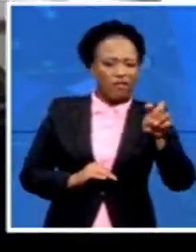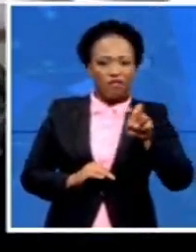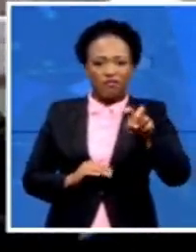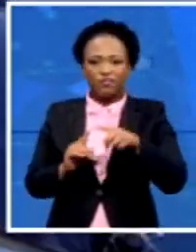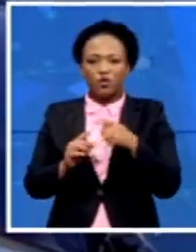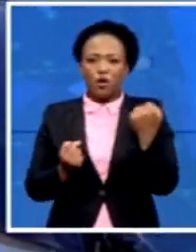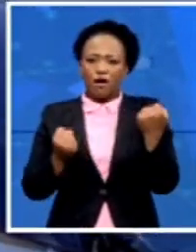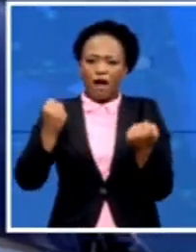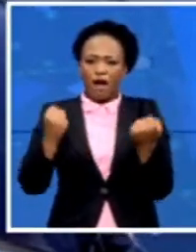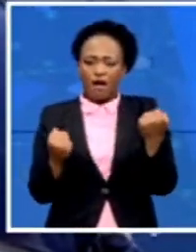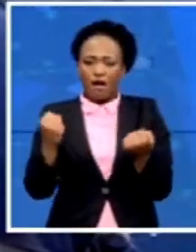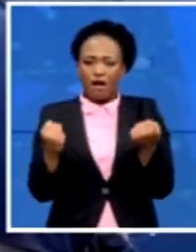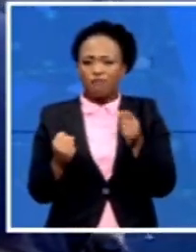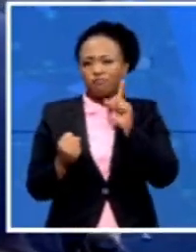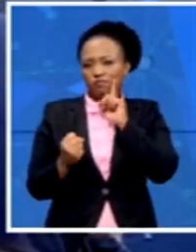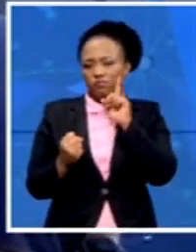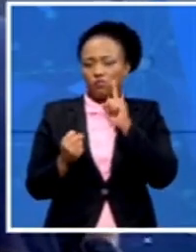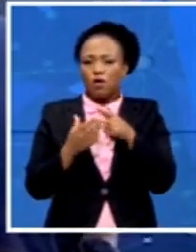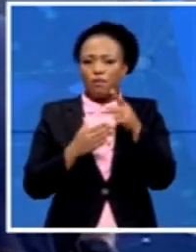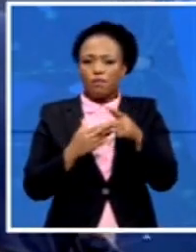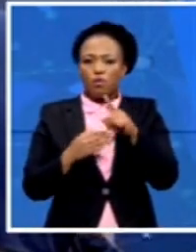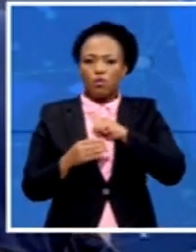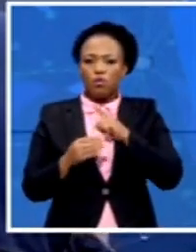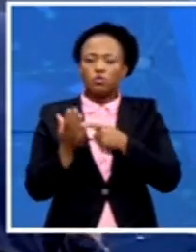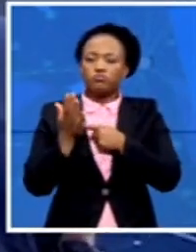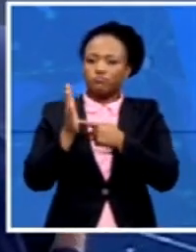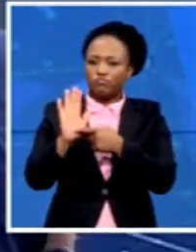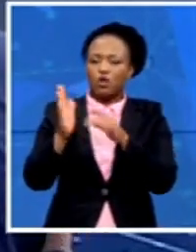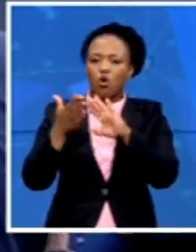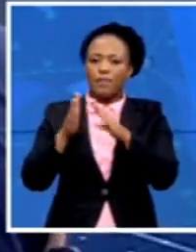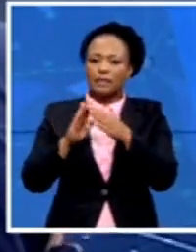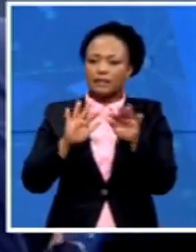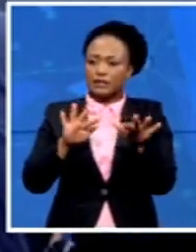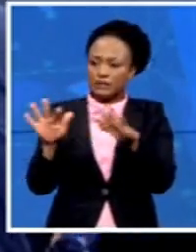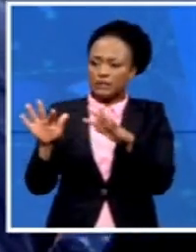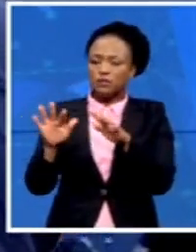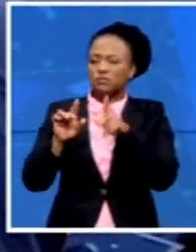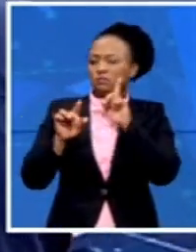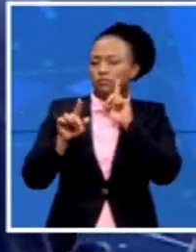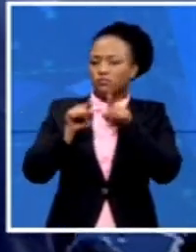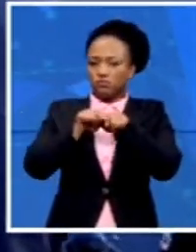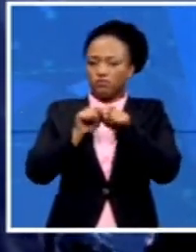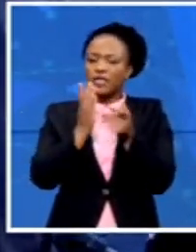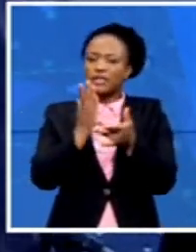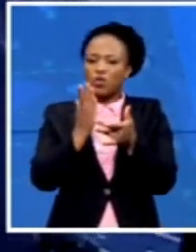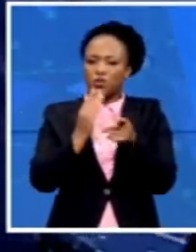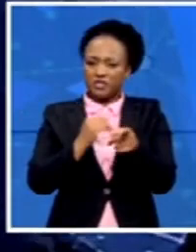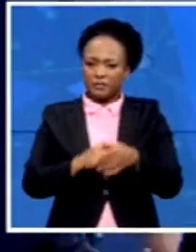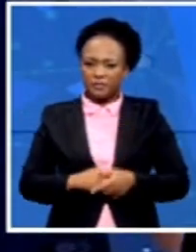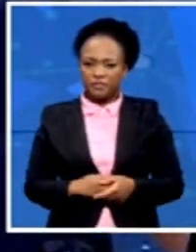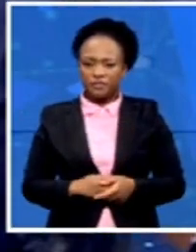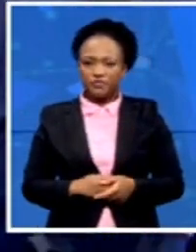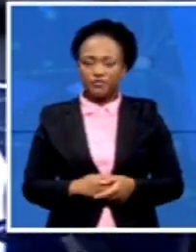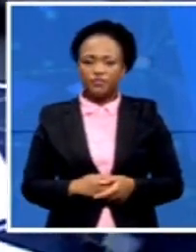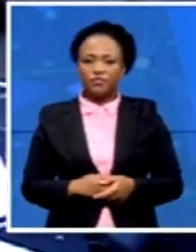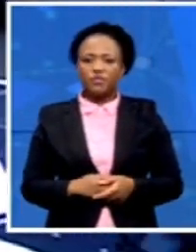the projects. We want to expose you to the community, and we just want to test our technology and have fun. Yes. And I understand there's been some modifications over the years where you've had